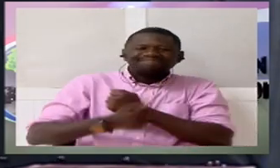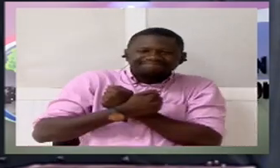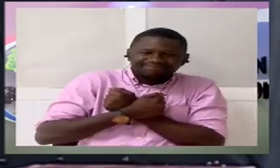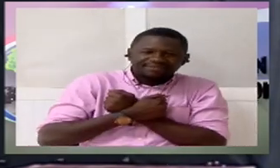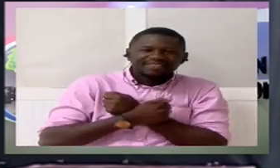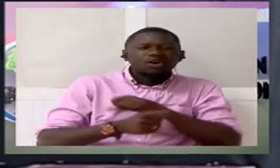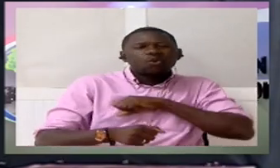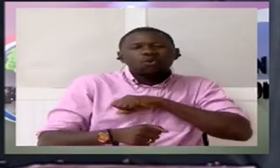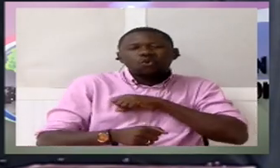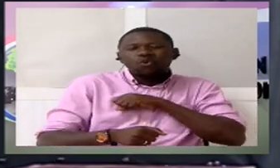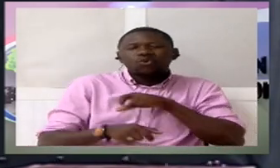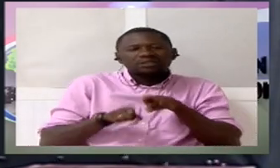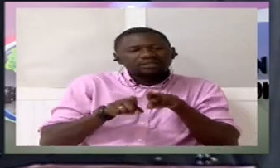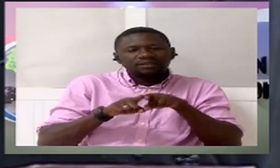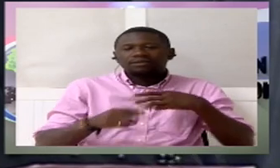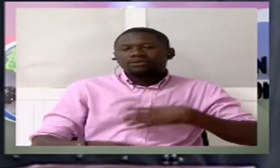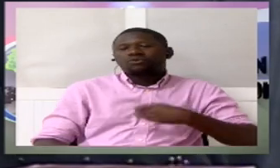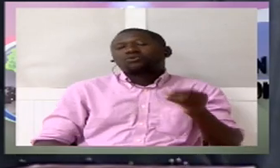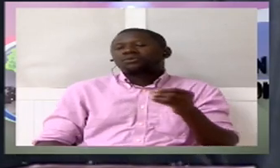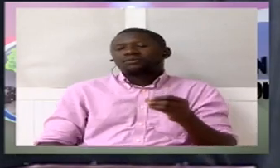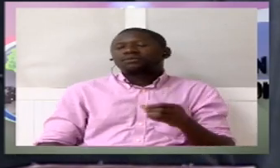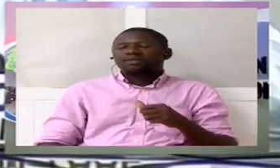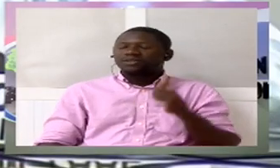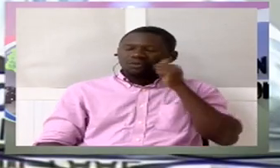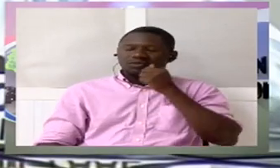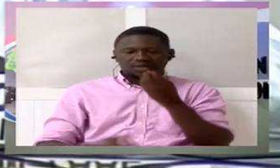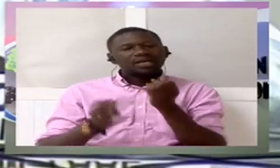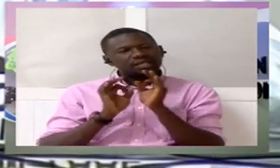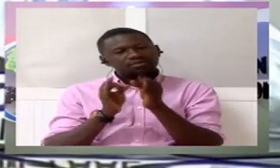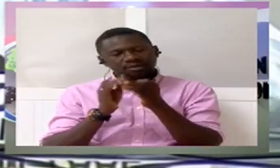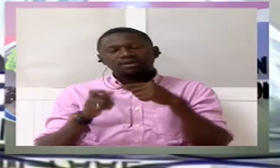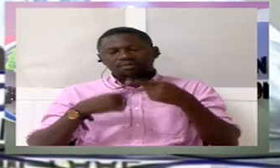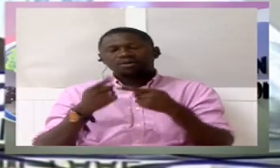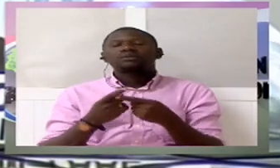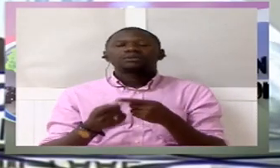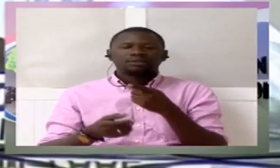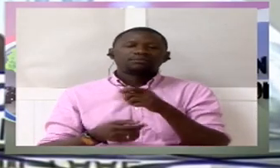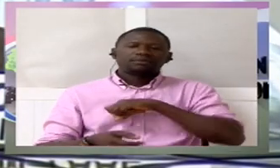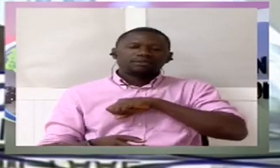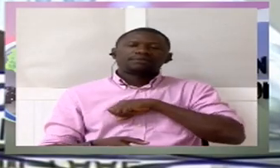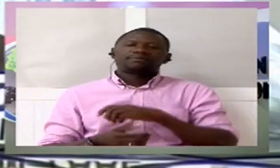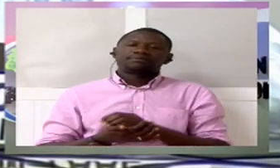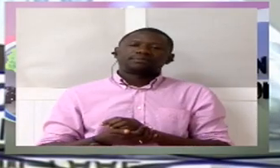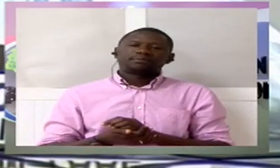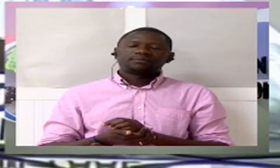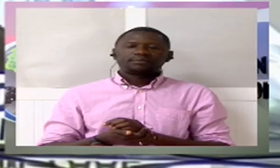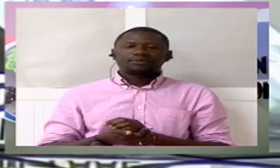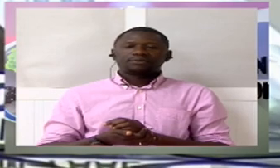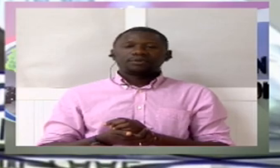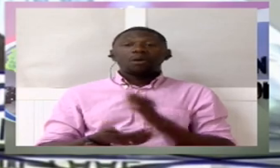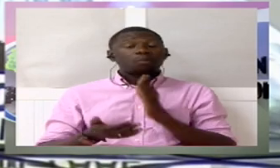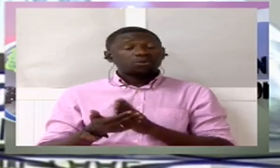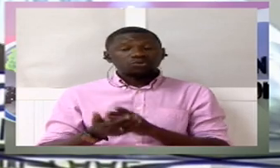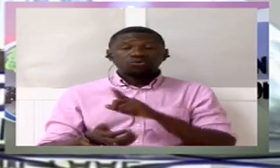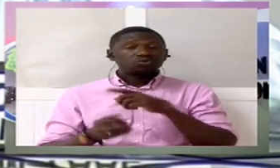Akawo fo nyala kult. He used to tell me those things about himself. So, but of course you do not have first